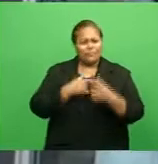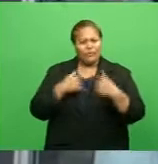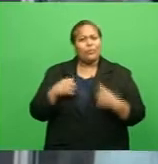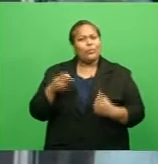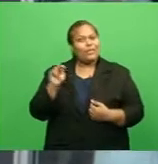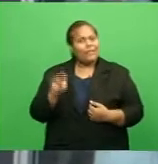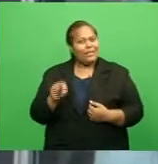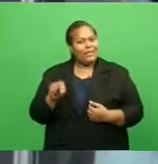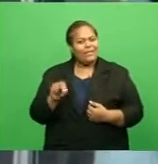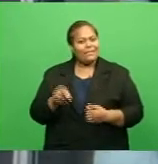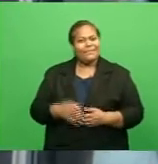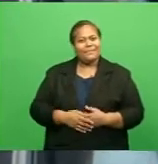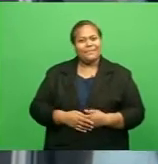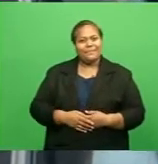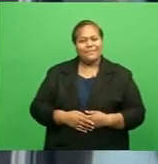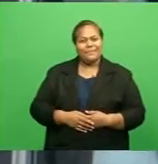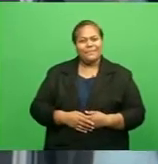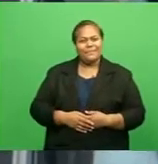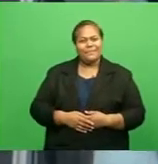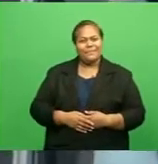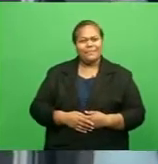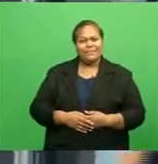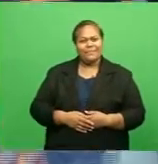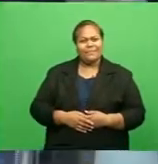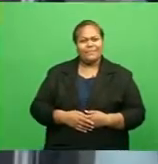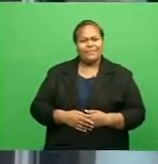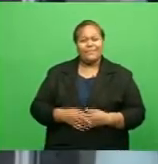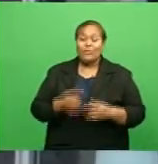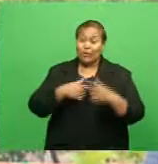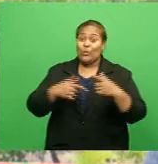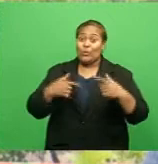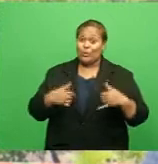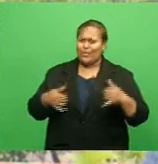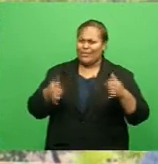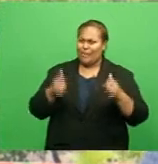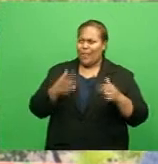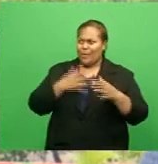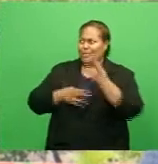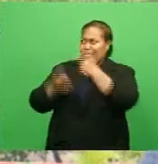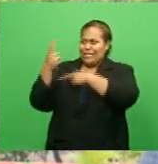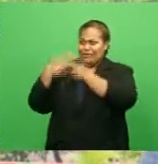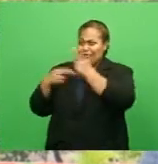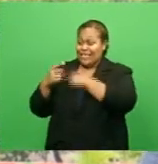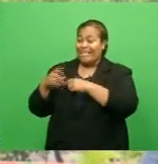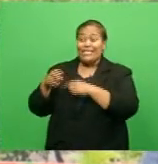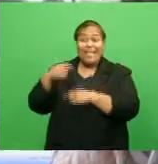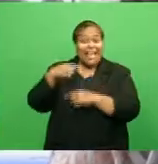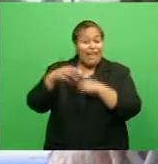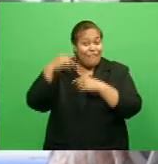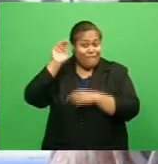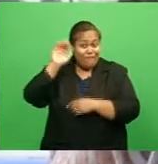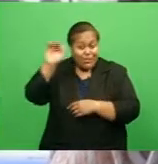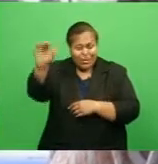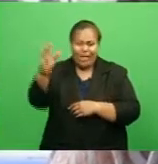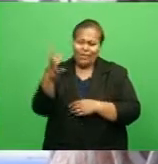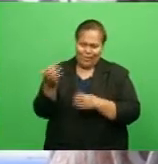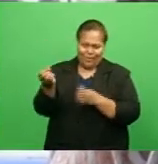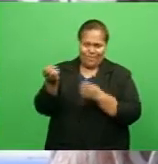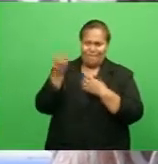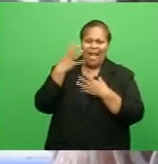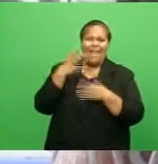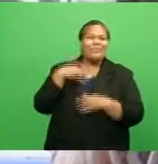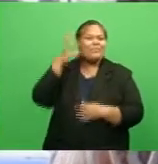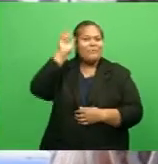actually, I think we'll be judged in history if we have, in this pandemic, we're able to do this thing. Kumar says they